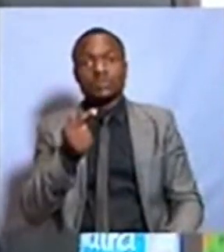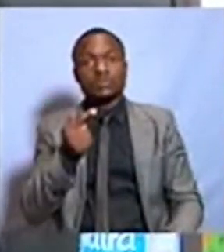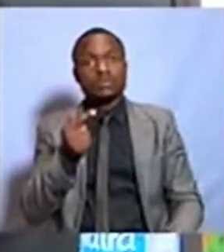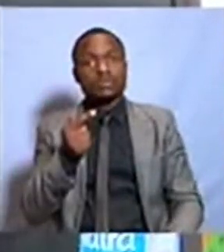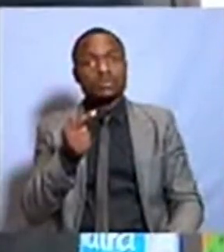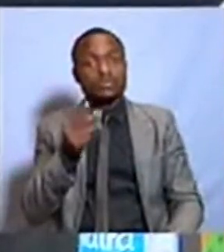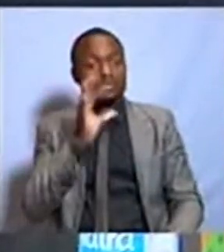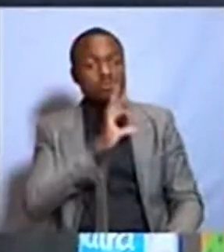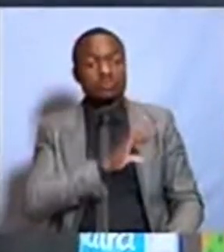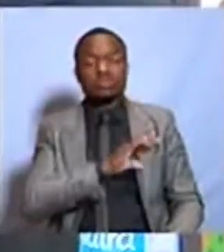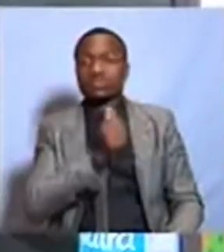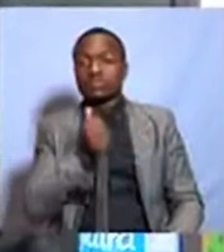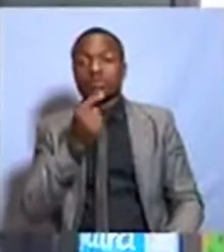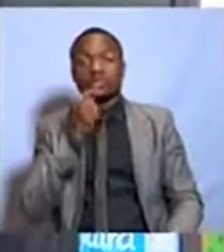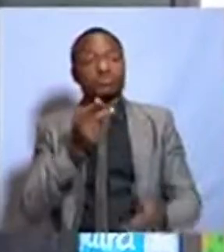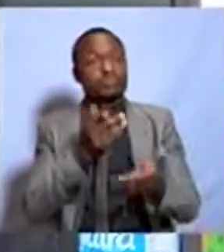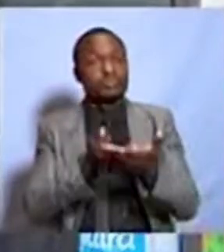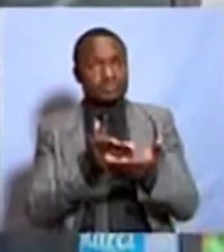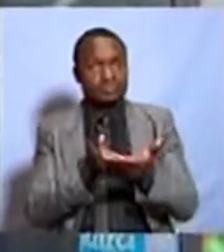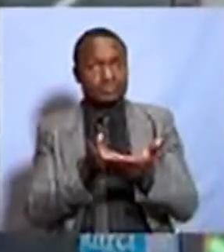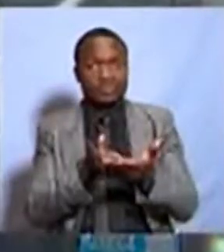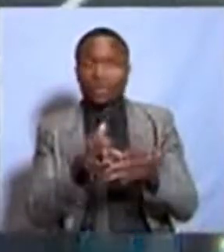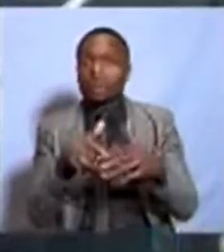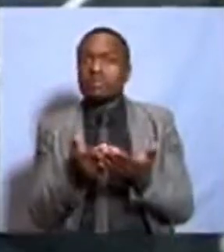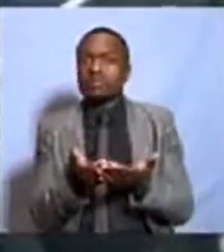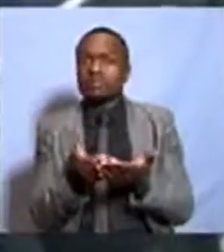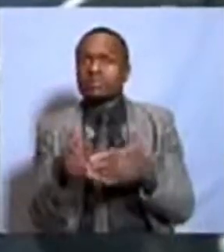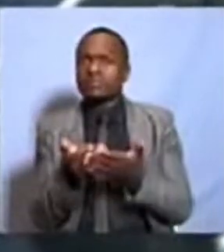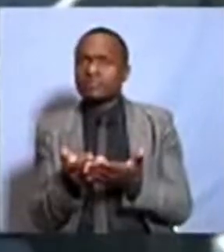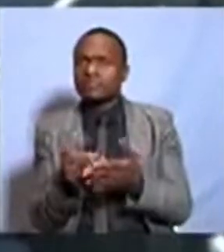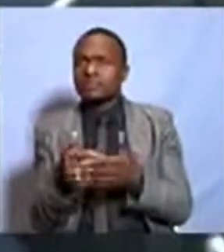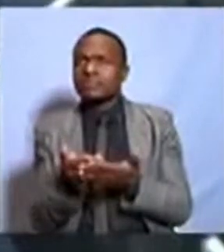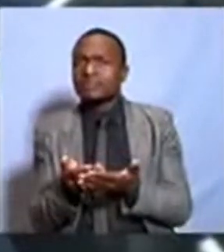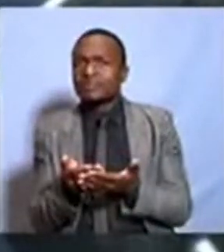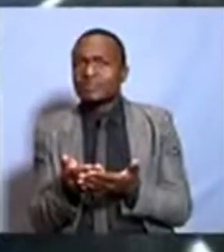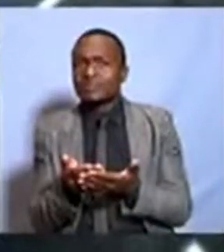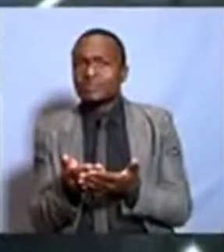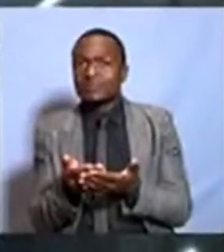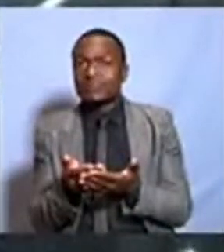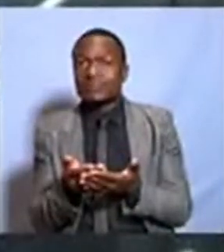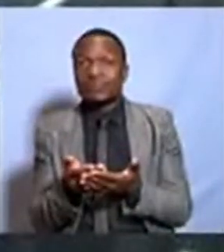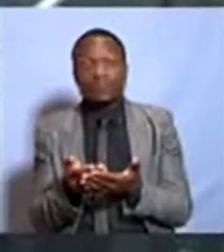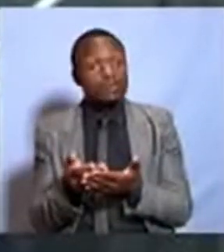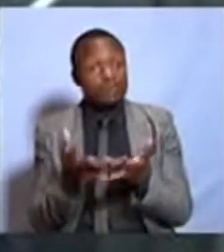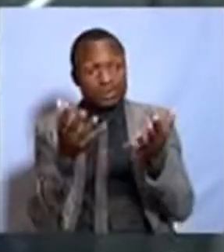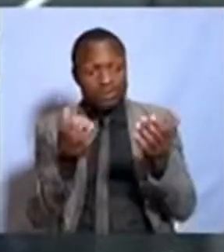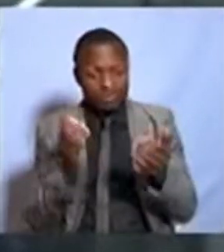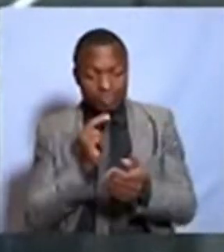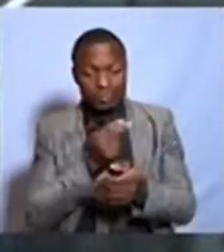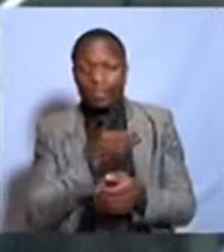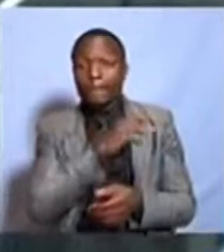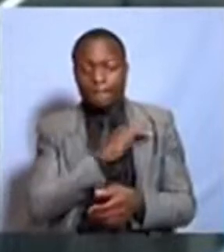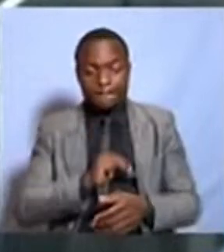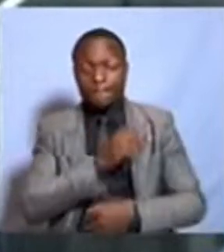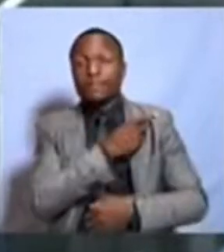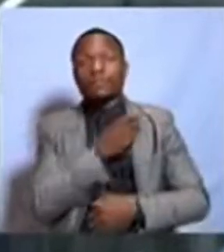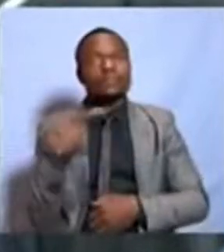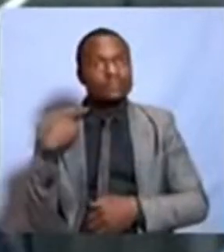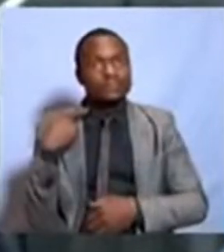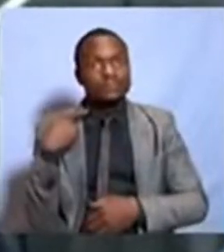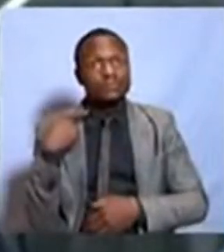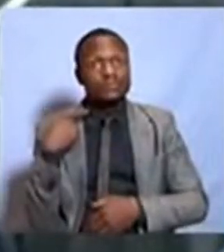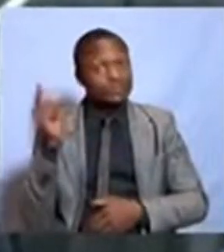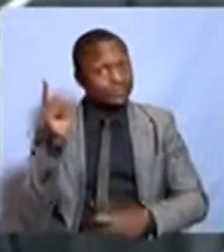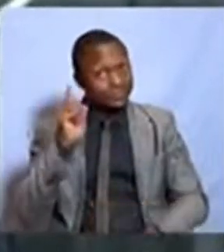wage. The other will tell you this. So how do you expect us as parliamentarians to